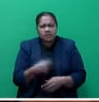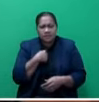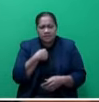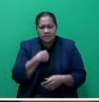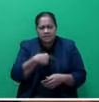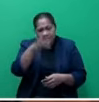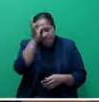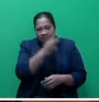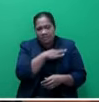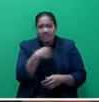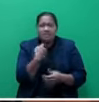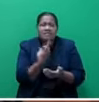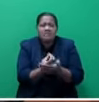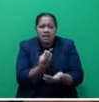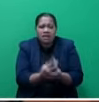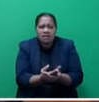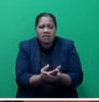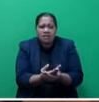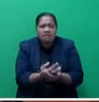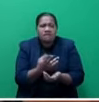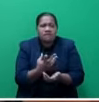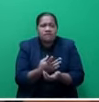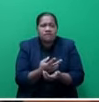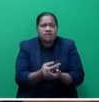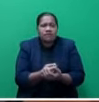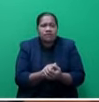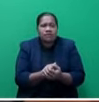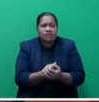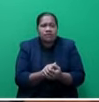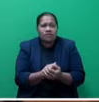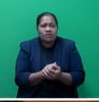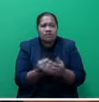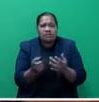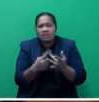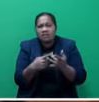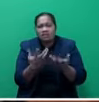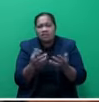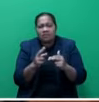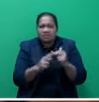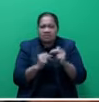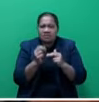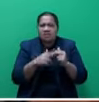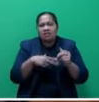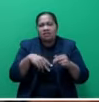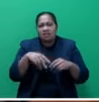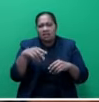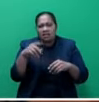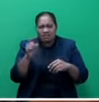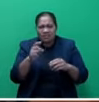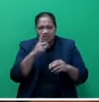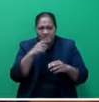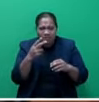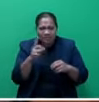believe there is also demand for some technical builders and maybe electricians and plumbers and all that,